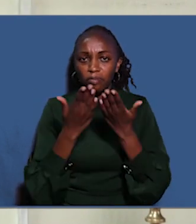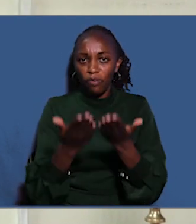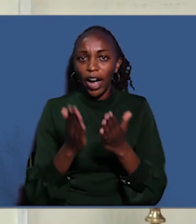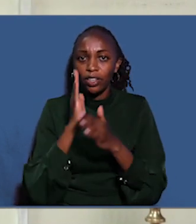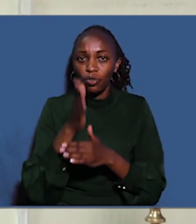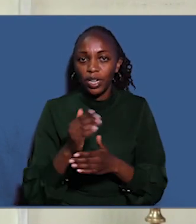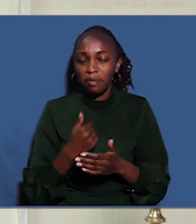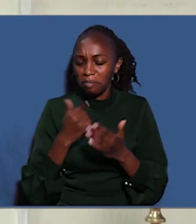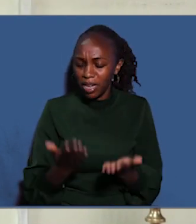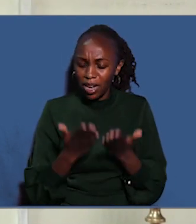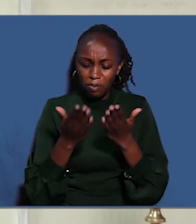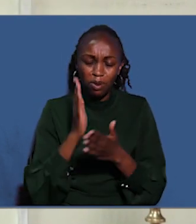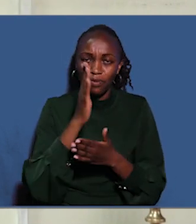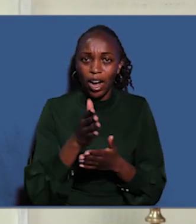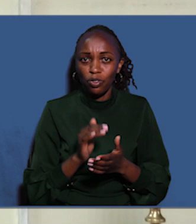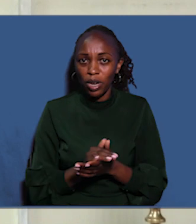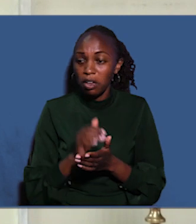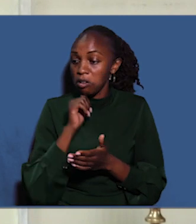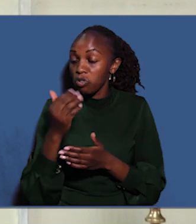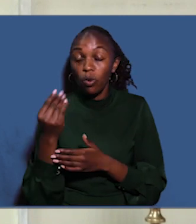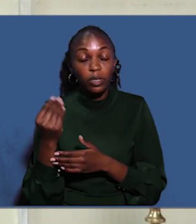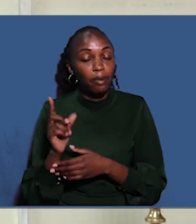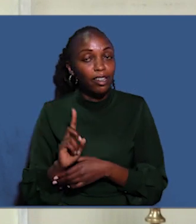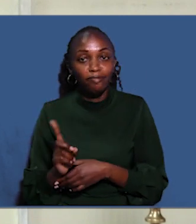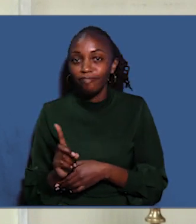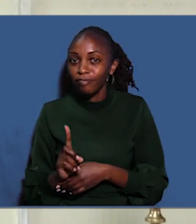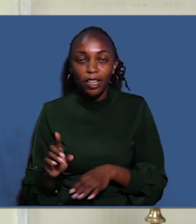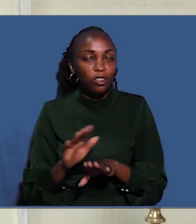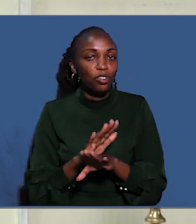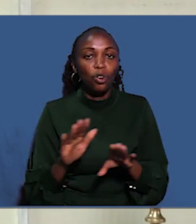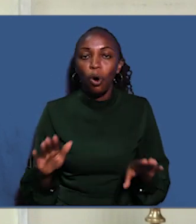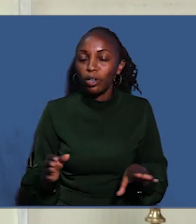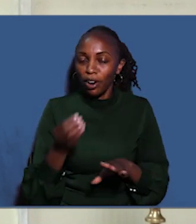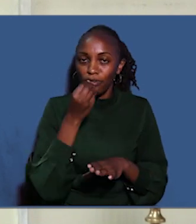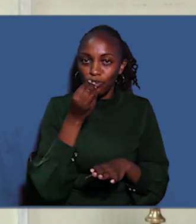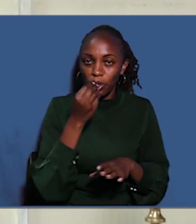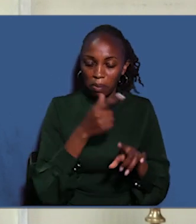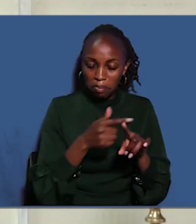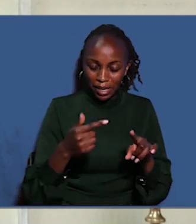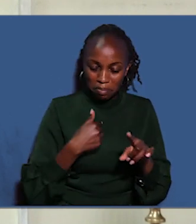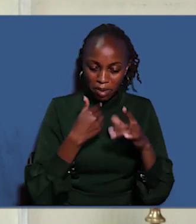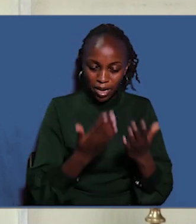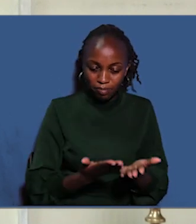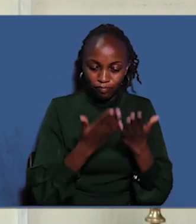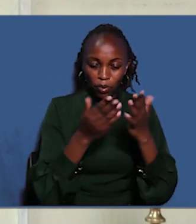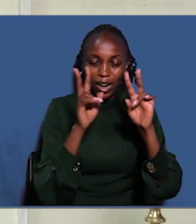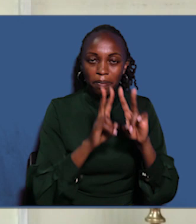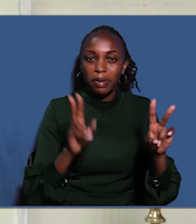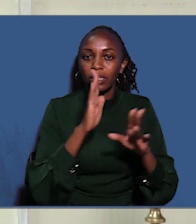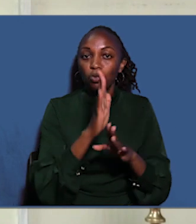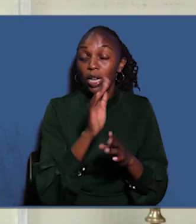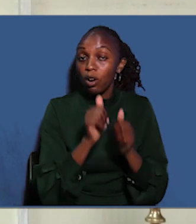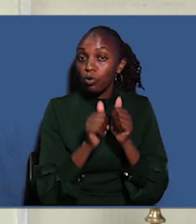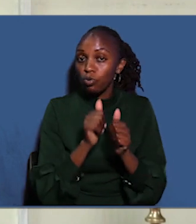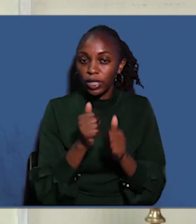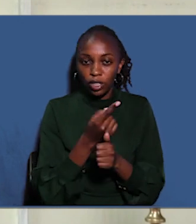I am going to provide. Not money, not food, but I'm going to give you peace that you